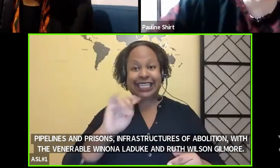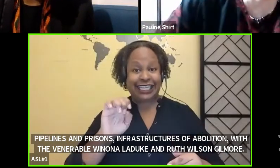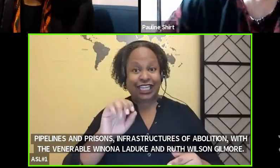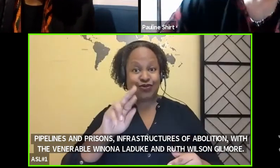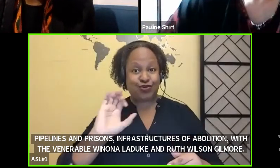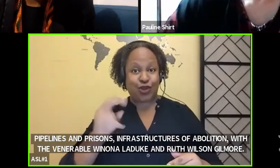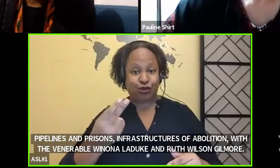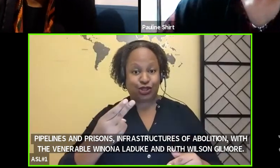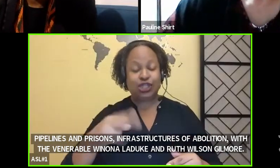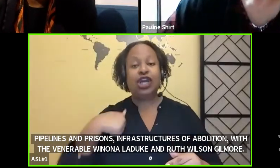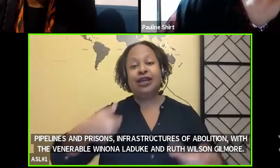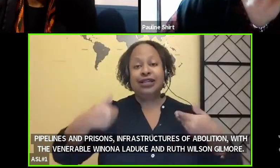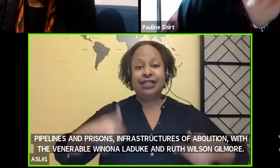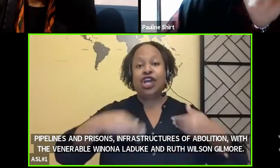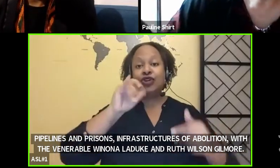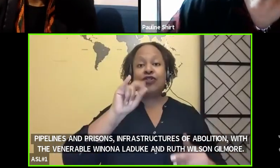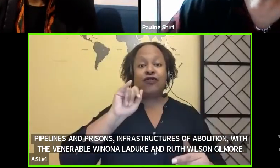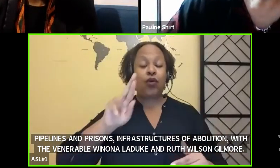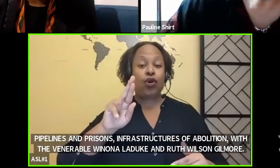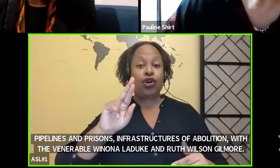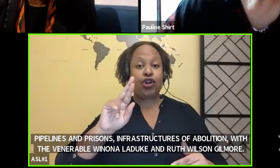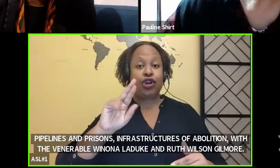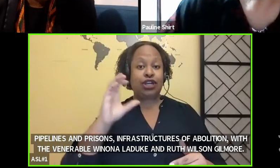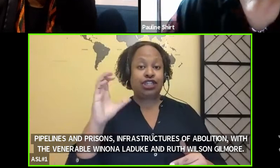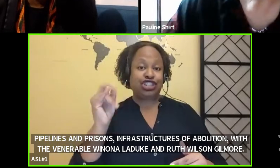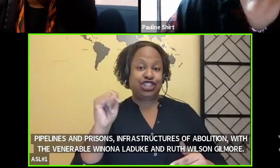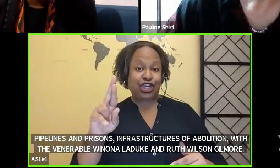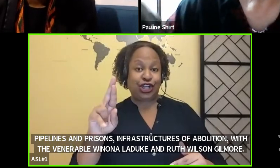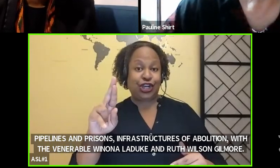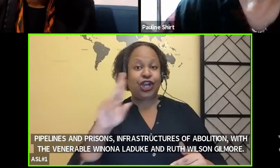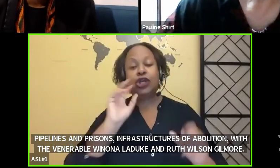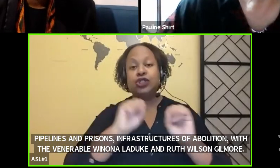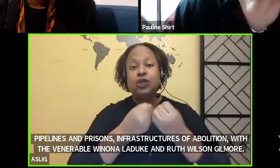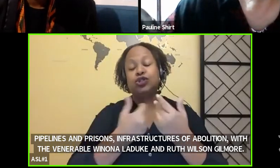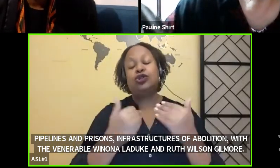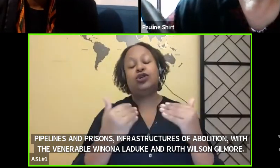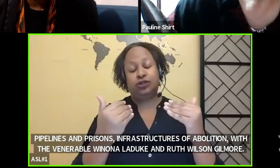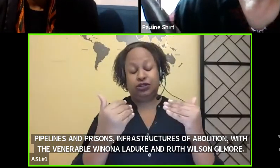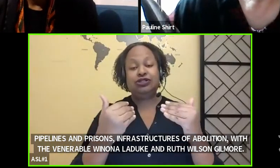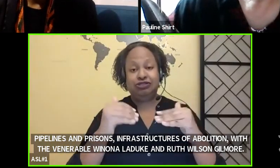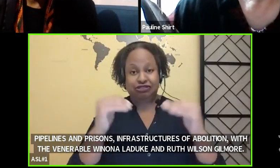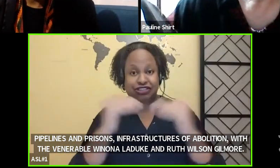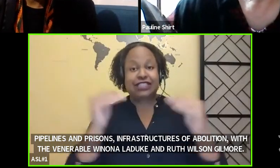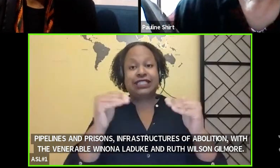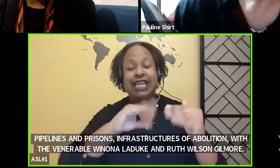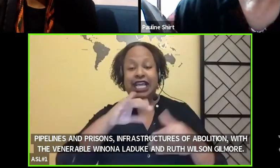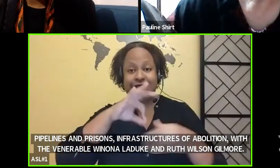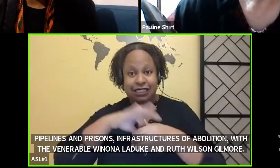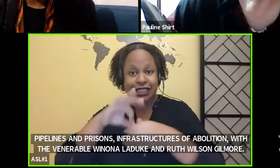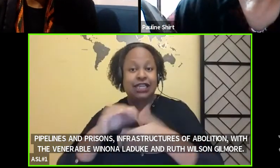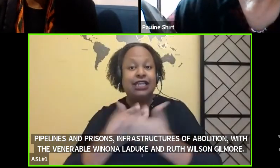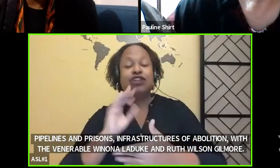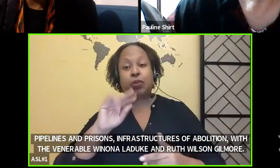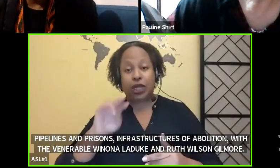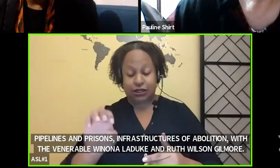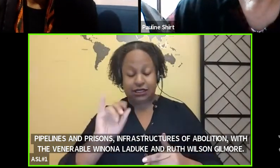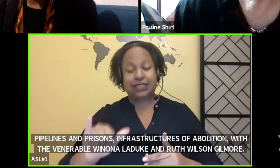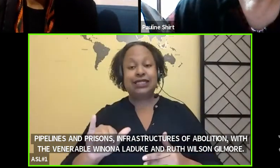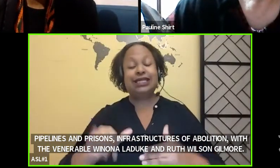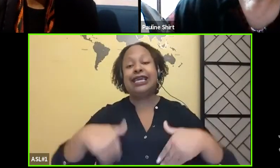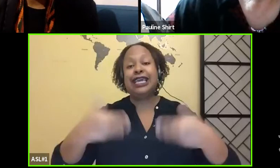Justice and Democracy here at Ryerson. I'm coming to you from Takaronto, Toronto, on the lands of the